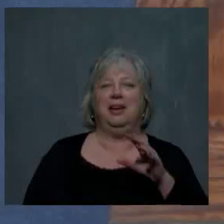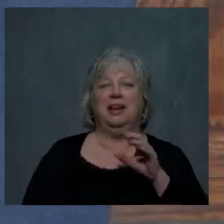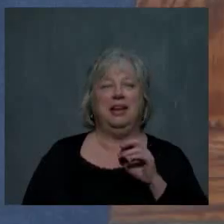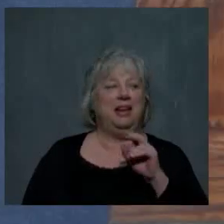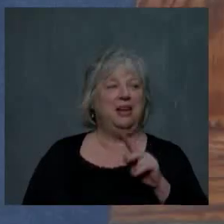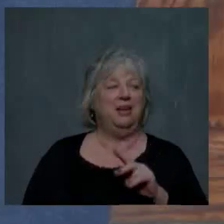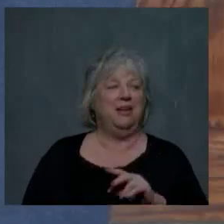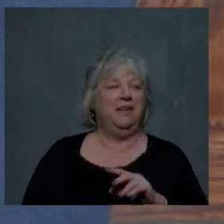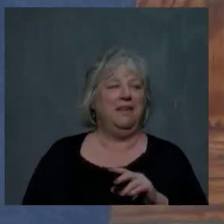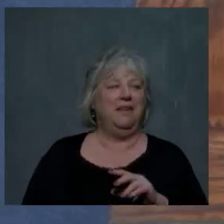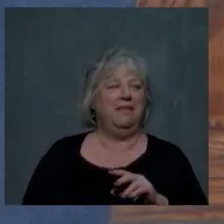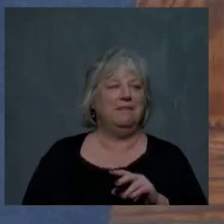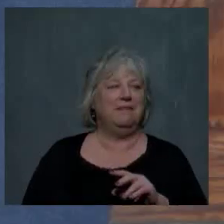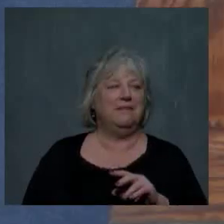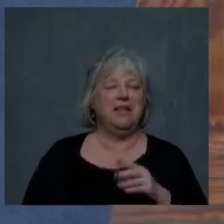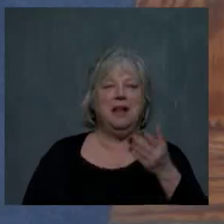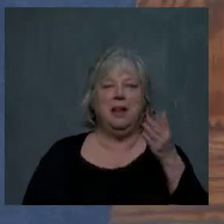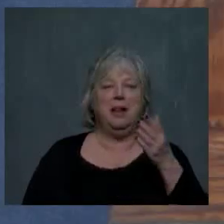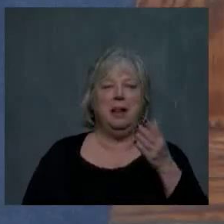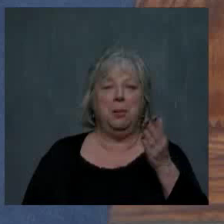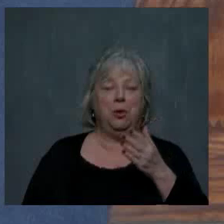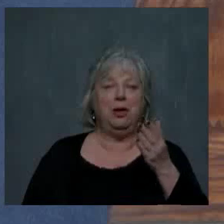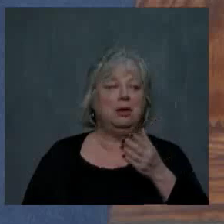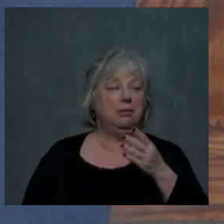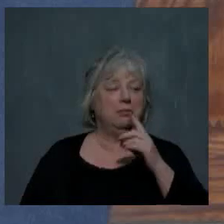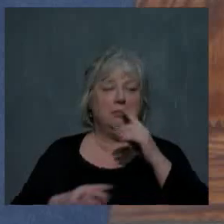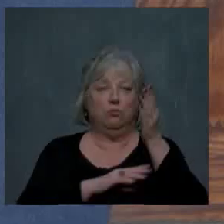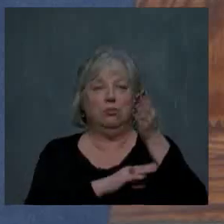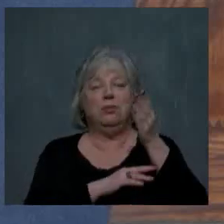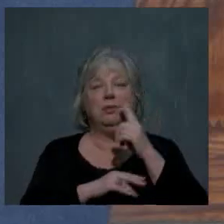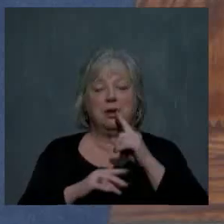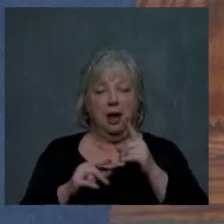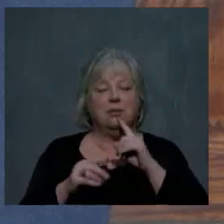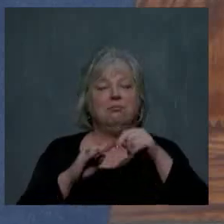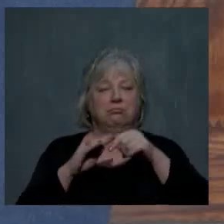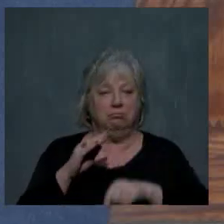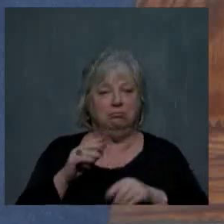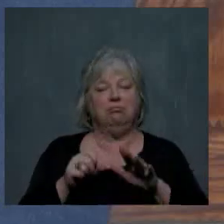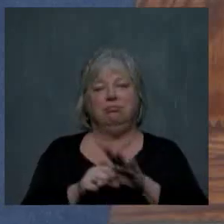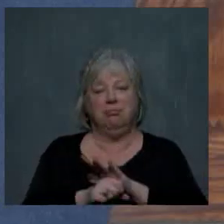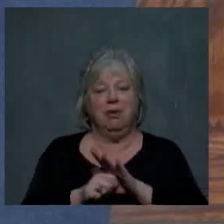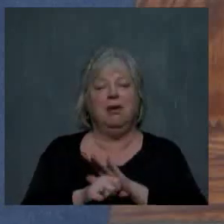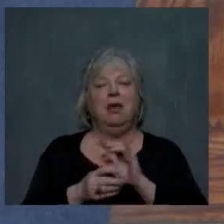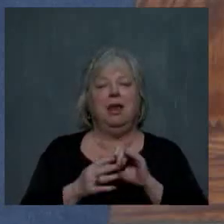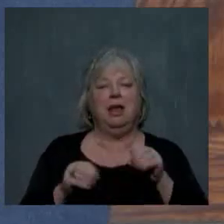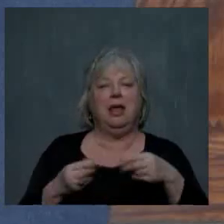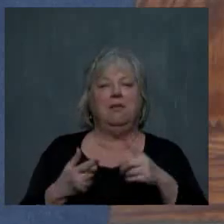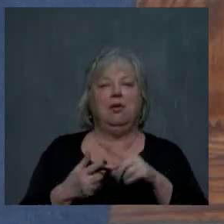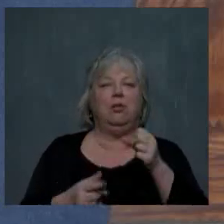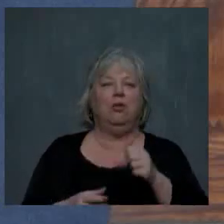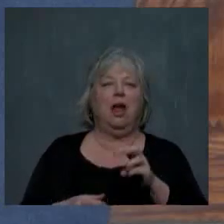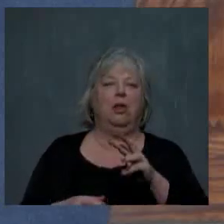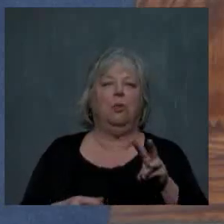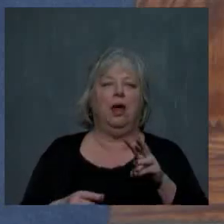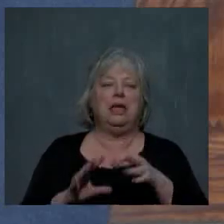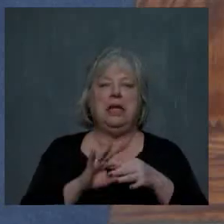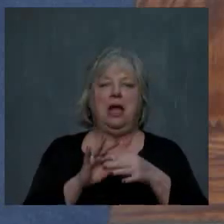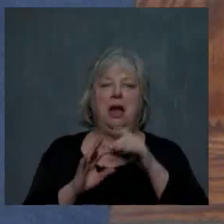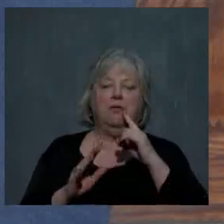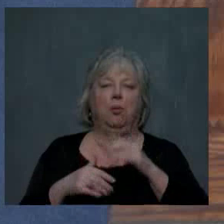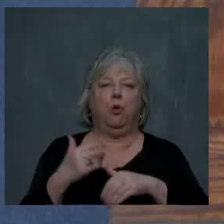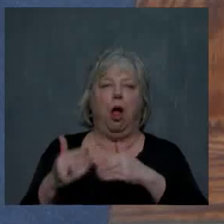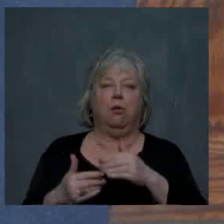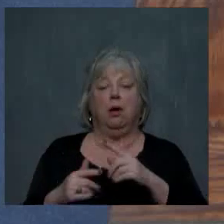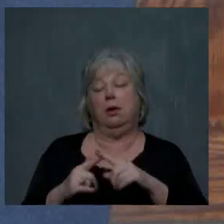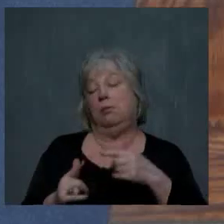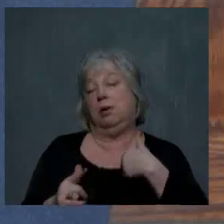Okay. A presentation was thorough that was given to the Southwest Ups. However, the members voted